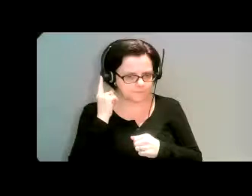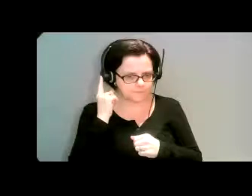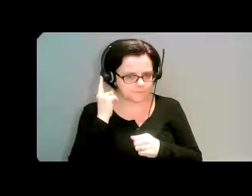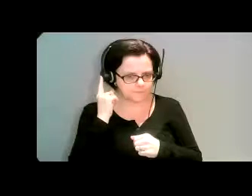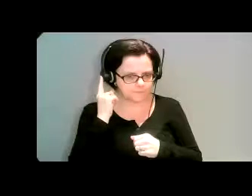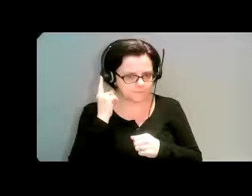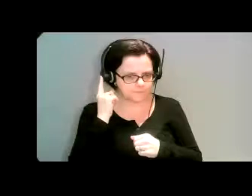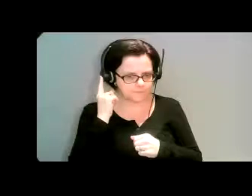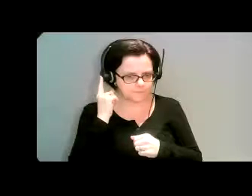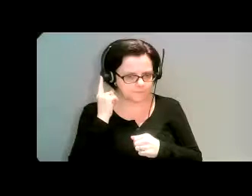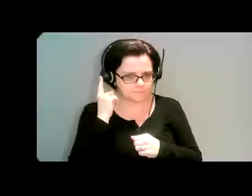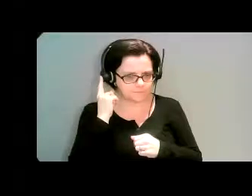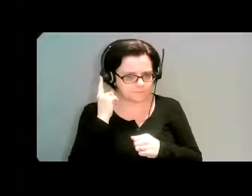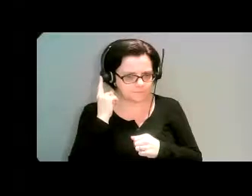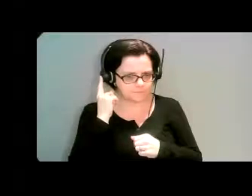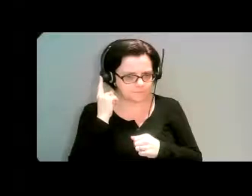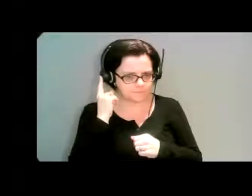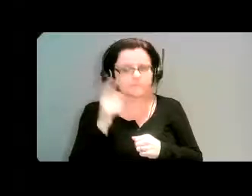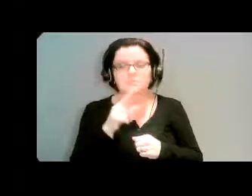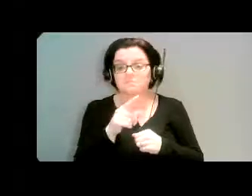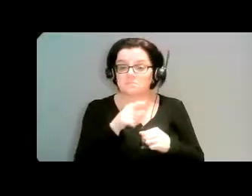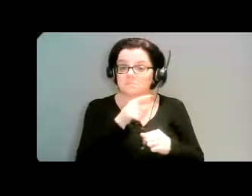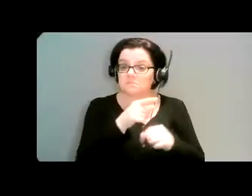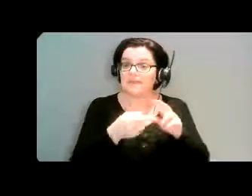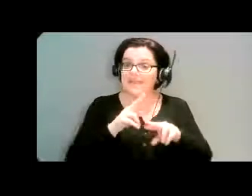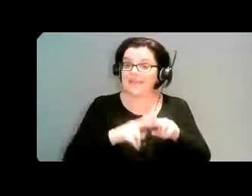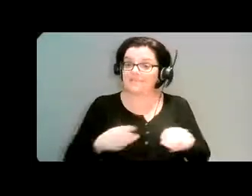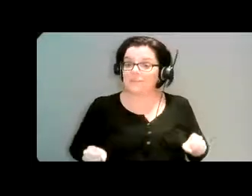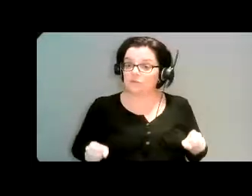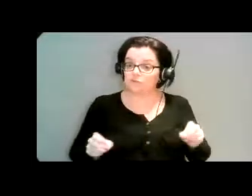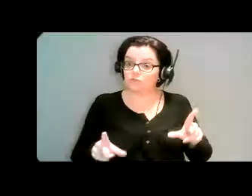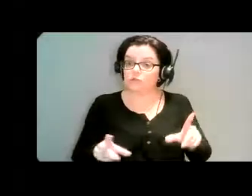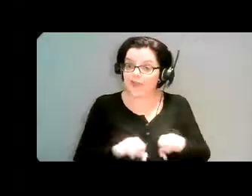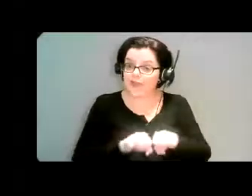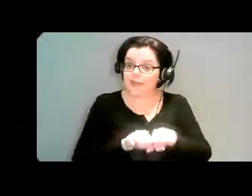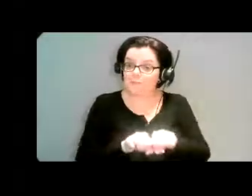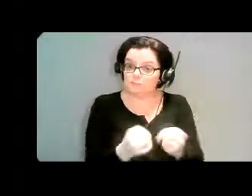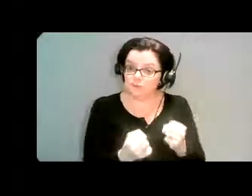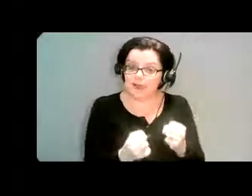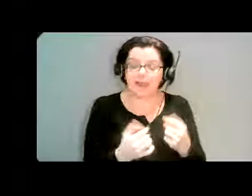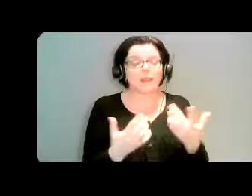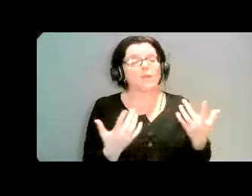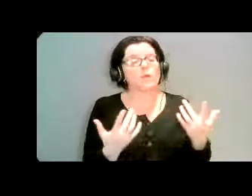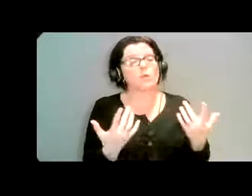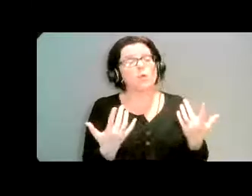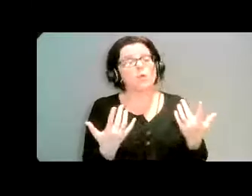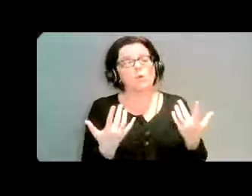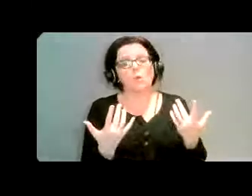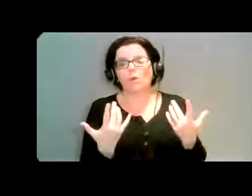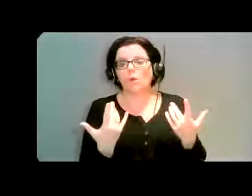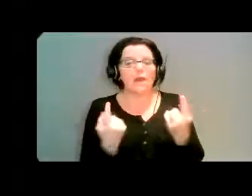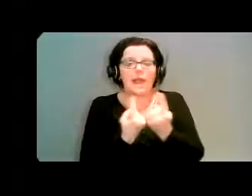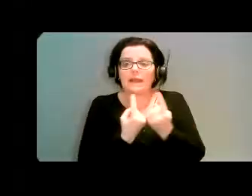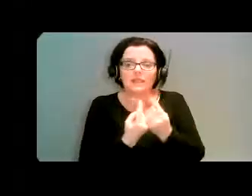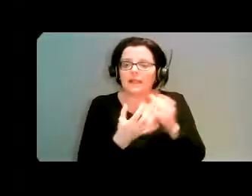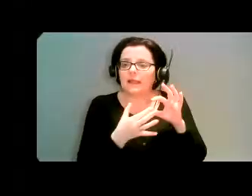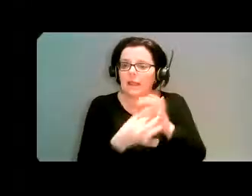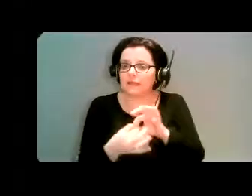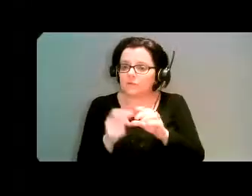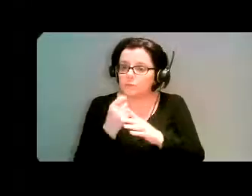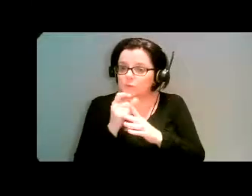if your chair breaks or anything to do with your impairment,